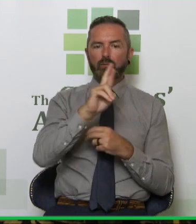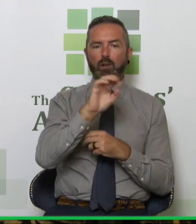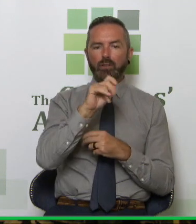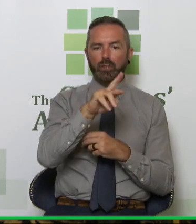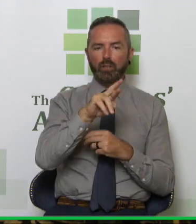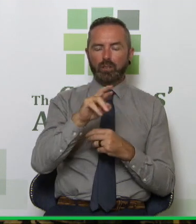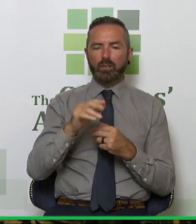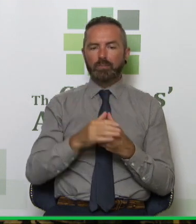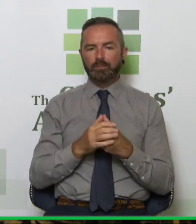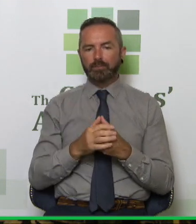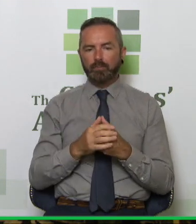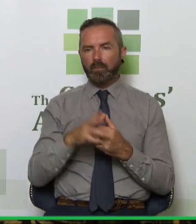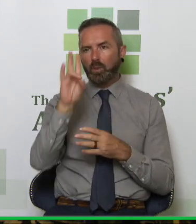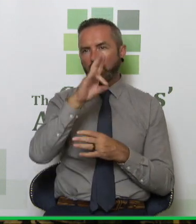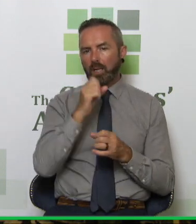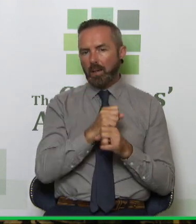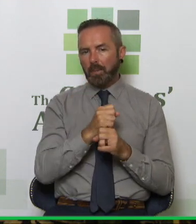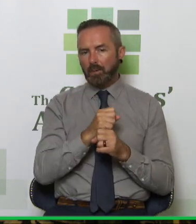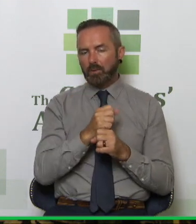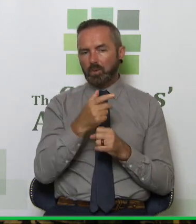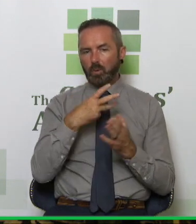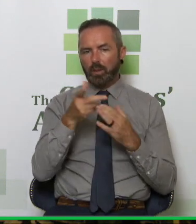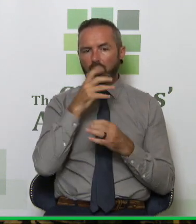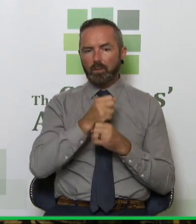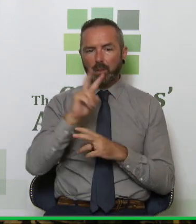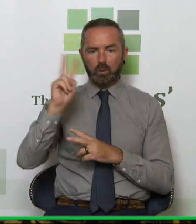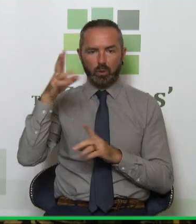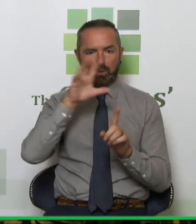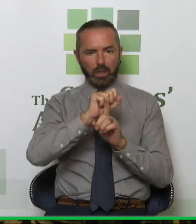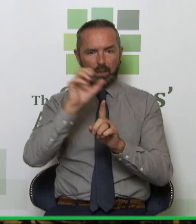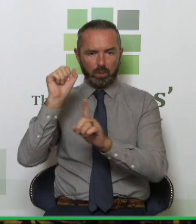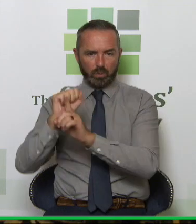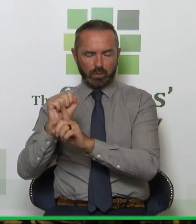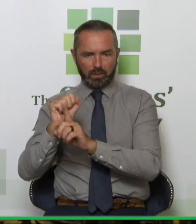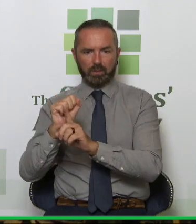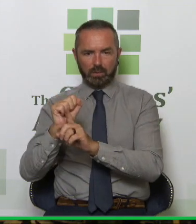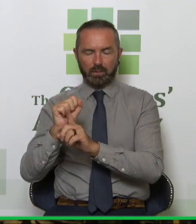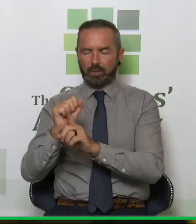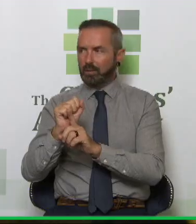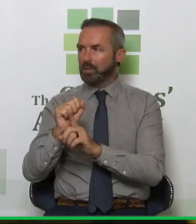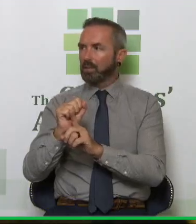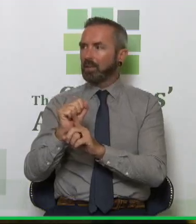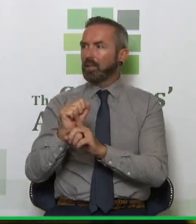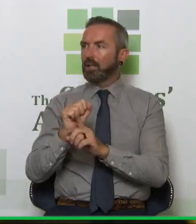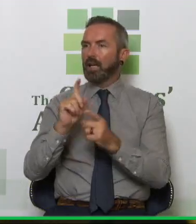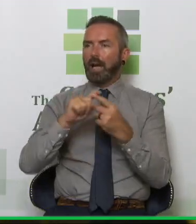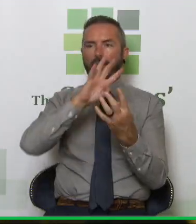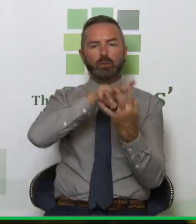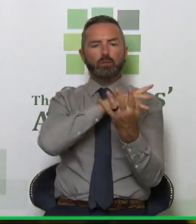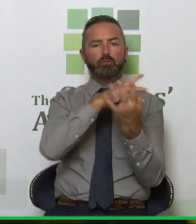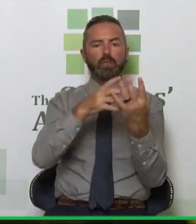Meta. When we talk about the dual diagonal and the screening and the